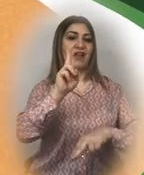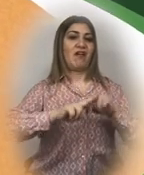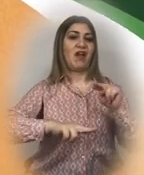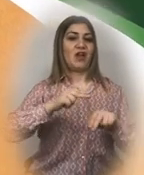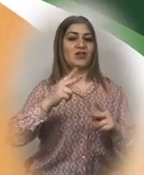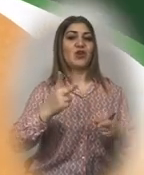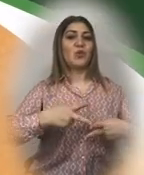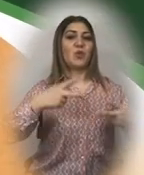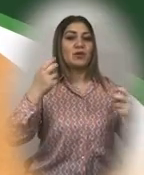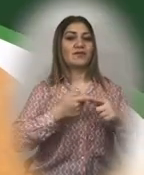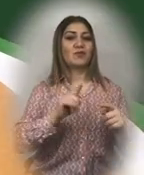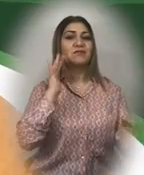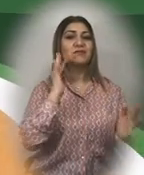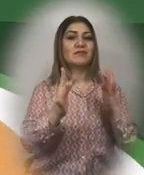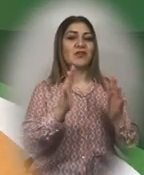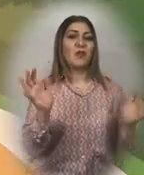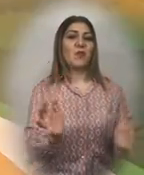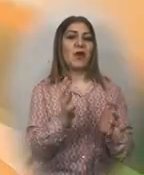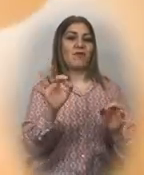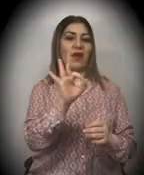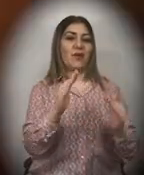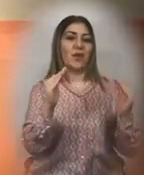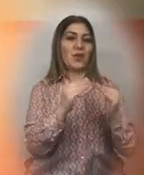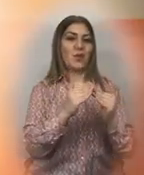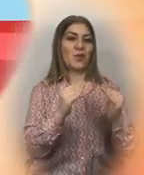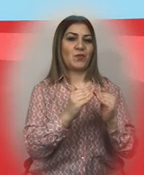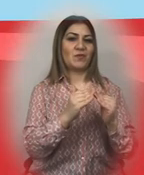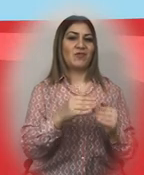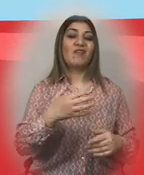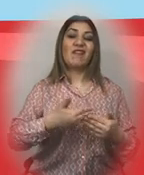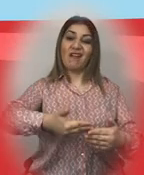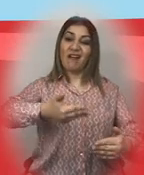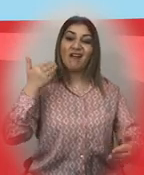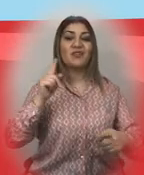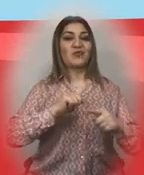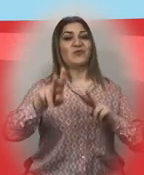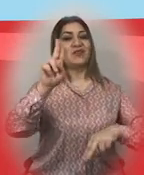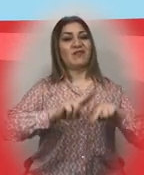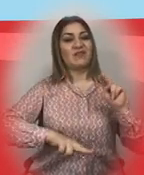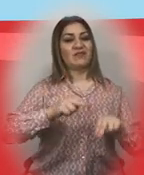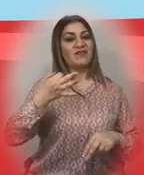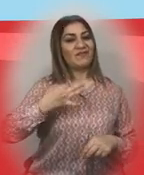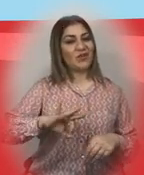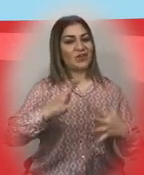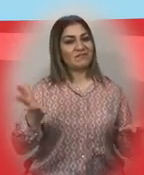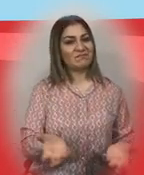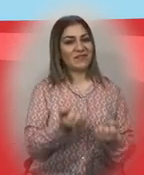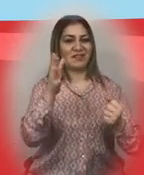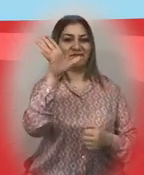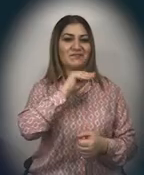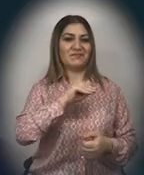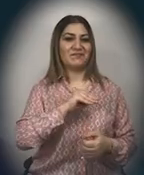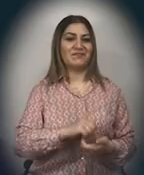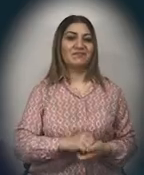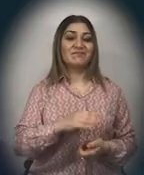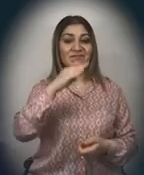series to provide shelter for all passers-by if he had built it a little earlier his son would have escaped the harsh